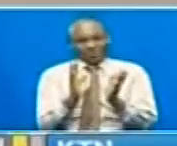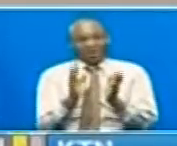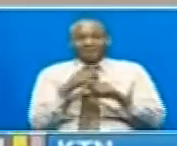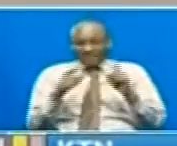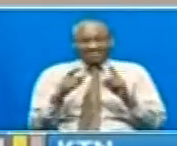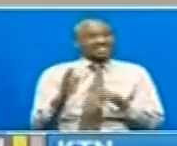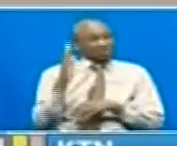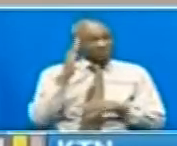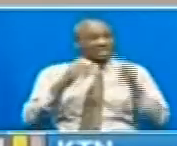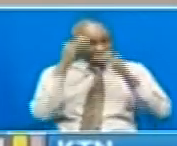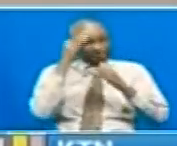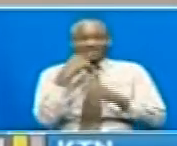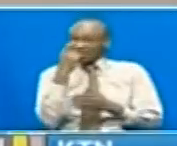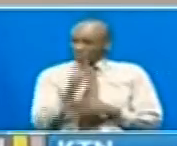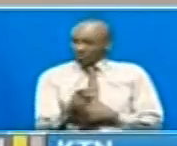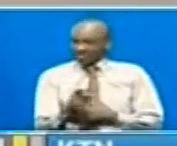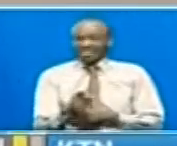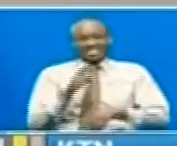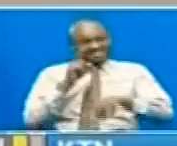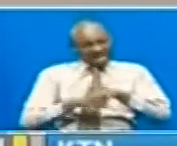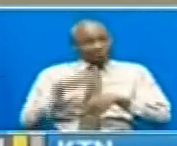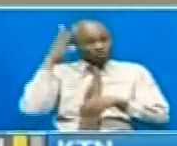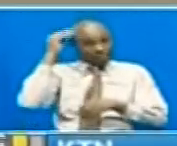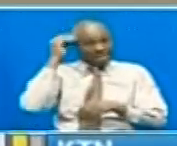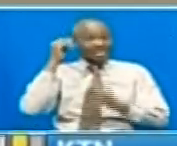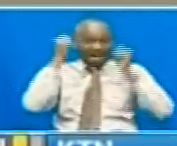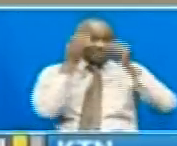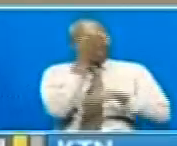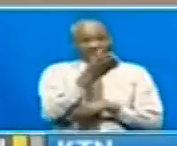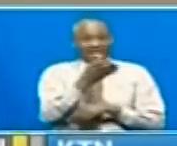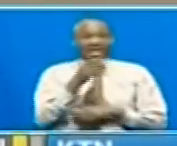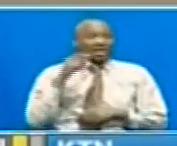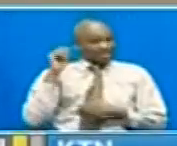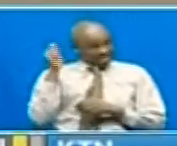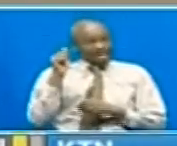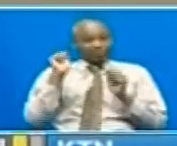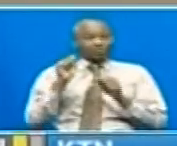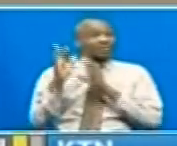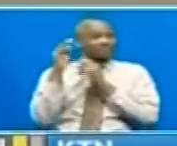experts, as the military mission intensifies in Somalia, Kenyans should expect the